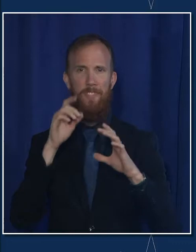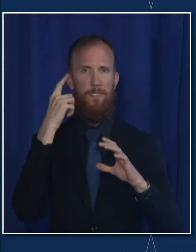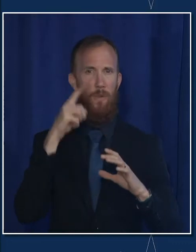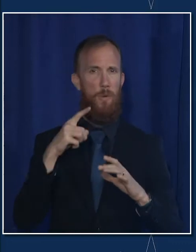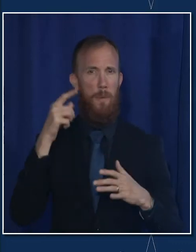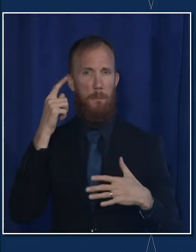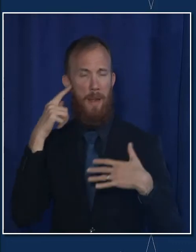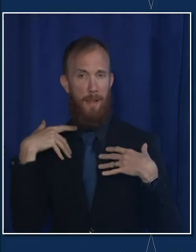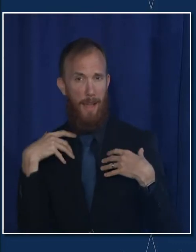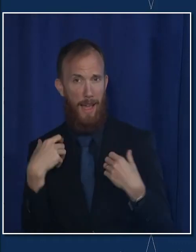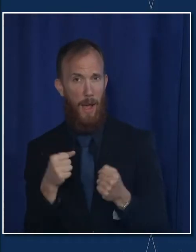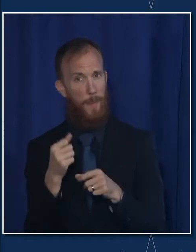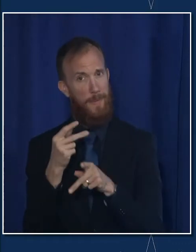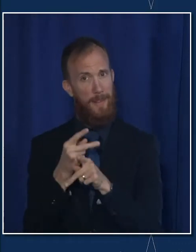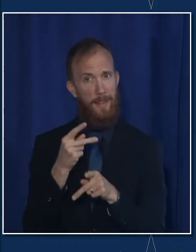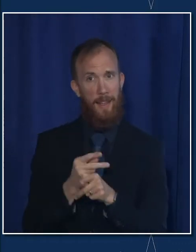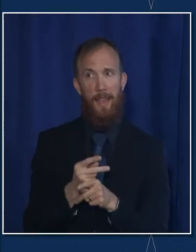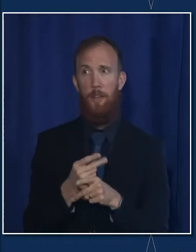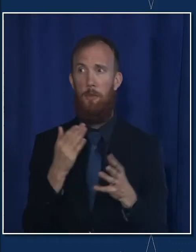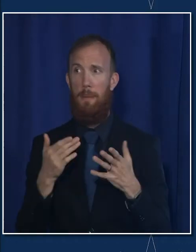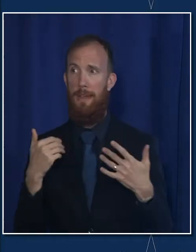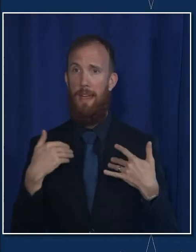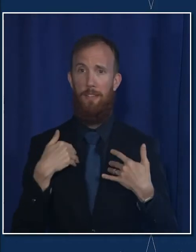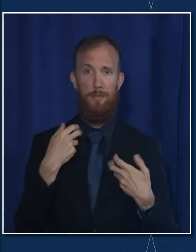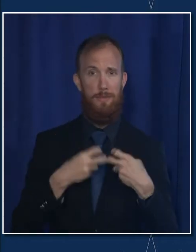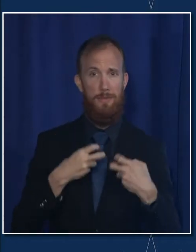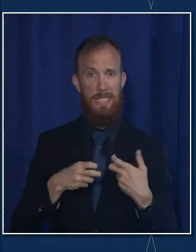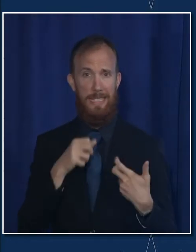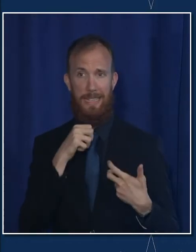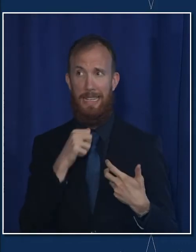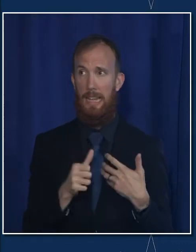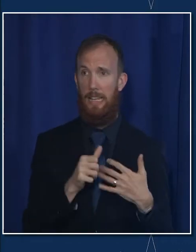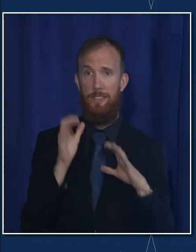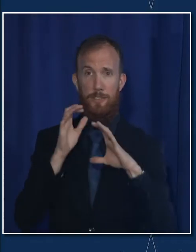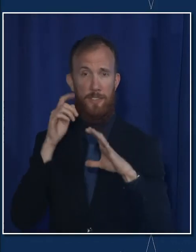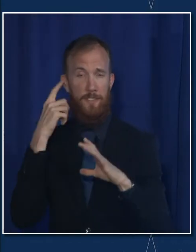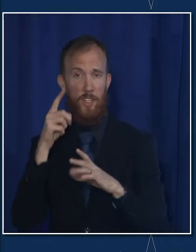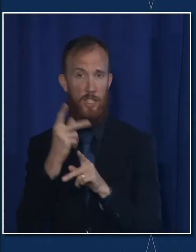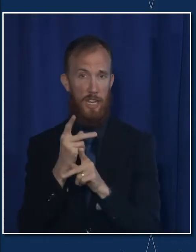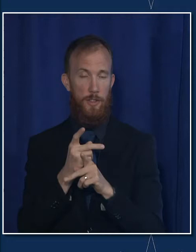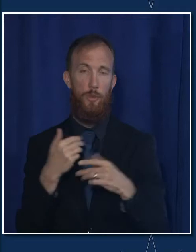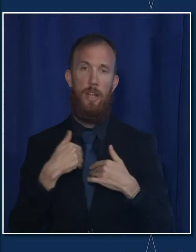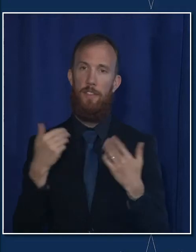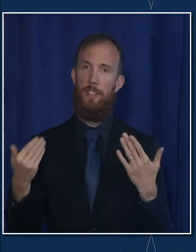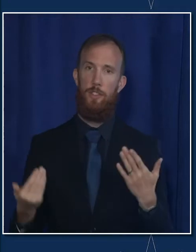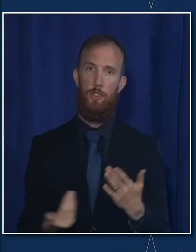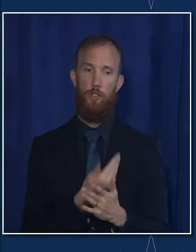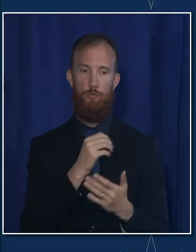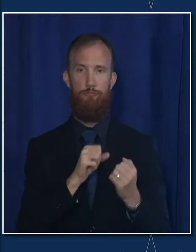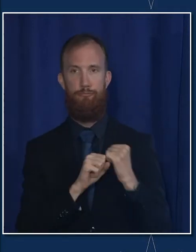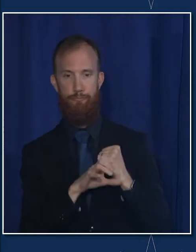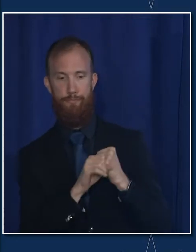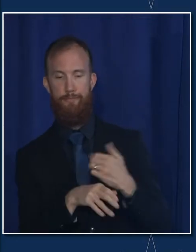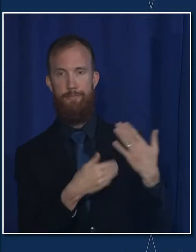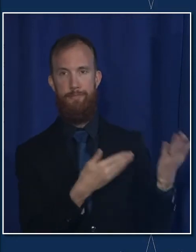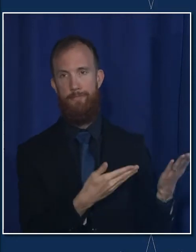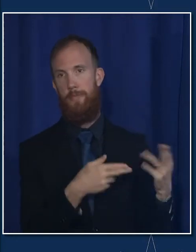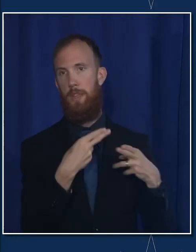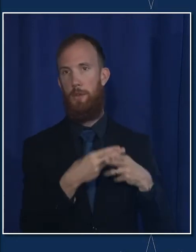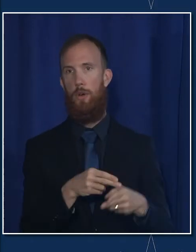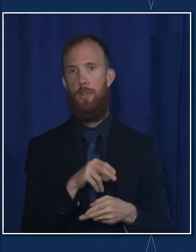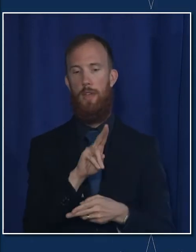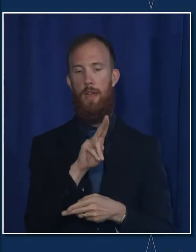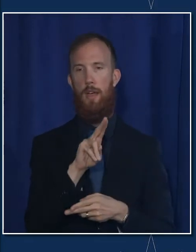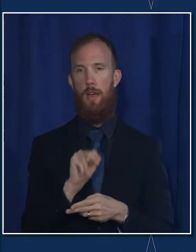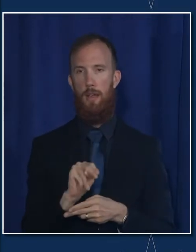perhaps having mental health issues but not seeking care. And so we've just launched this new campaign called Unspoken, which is meant to get